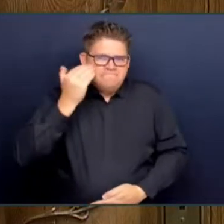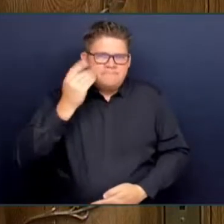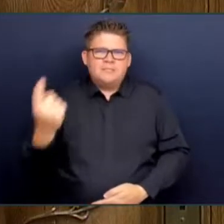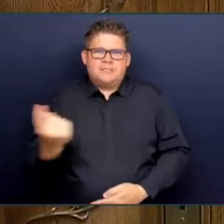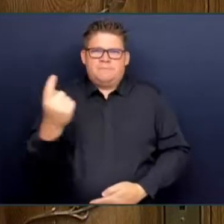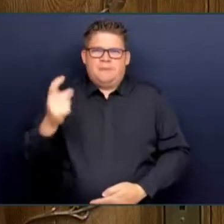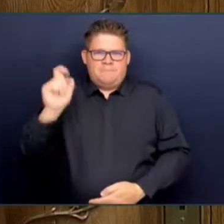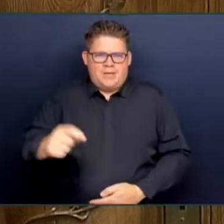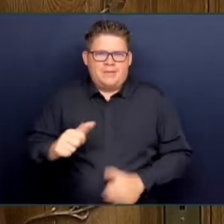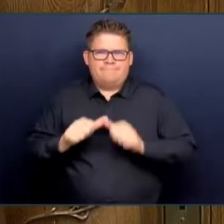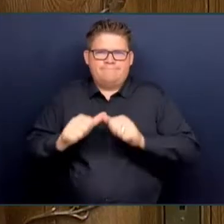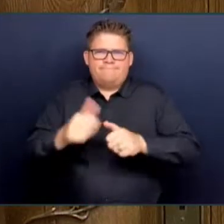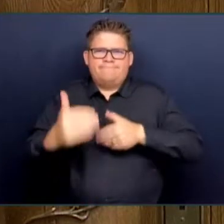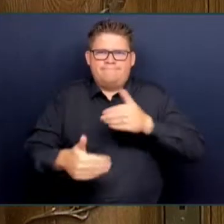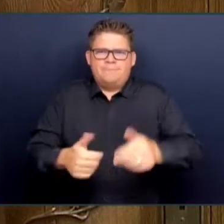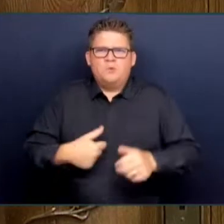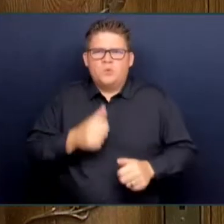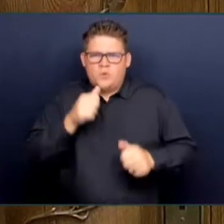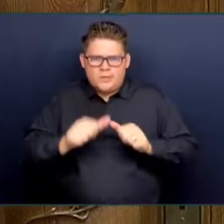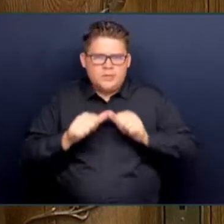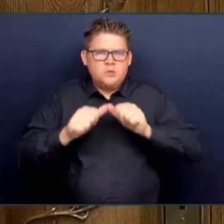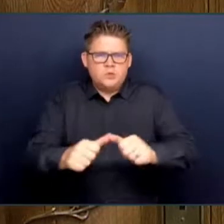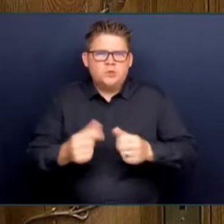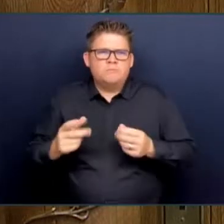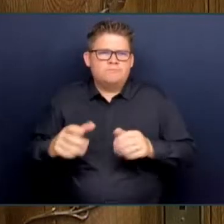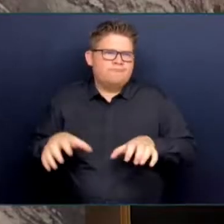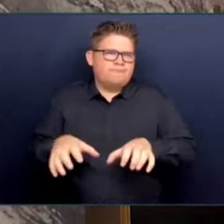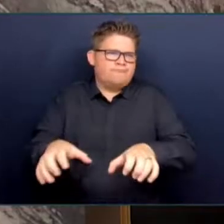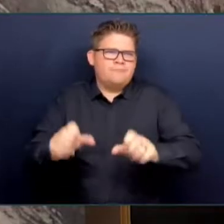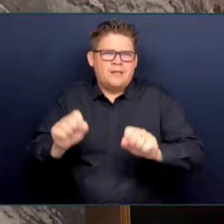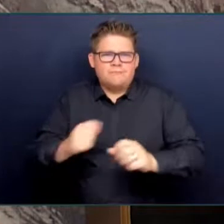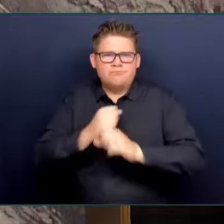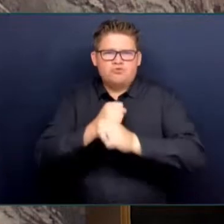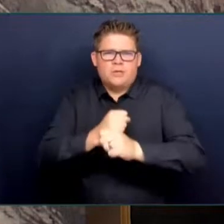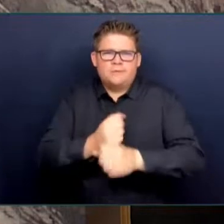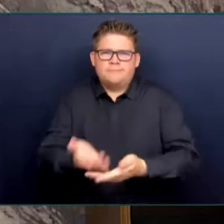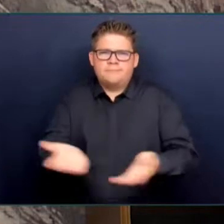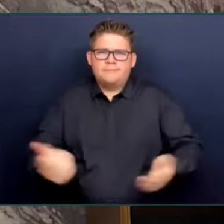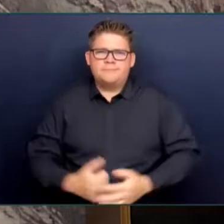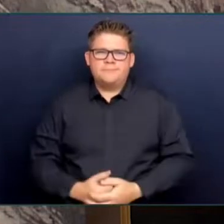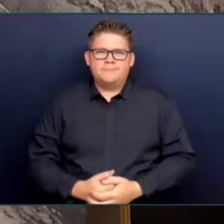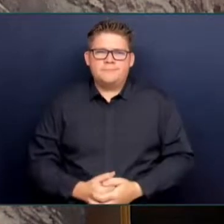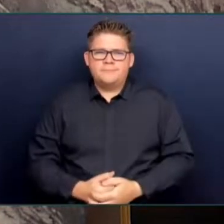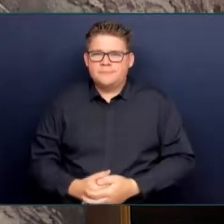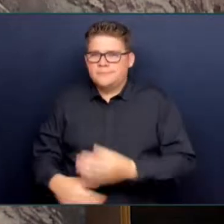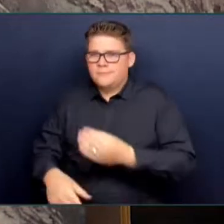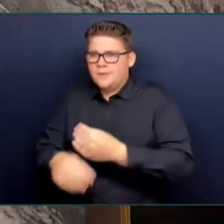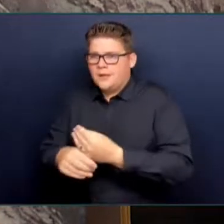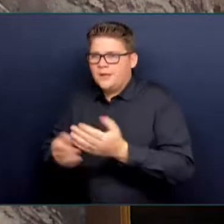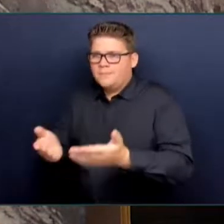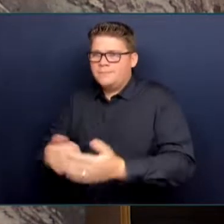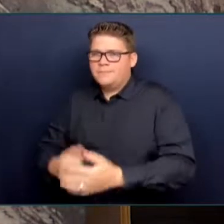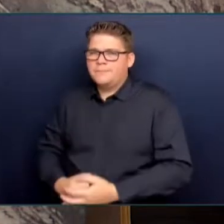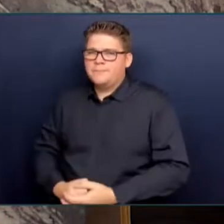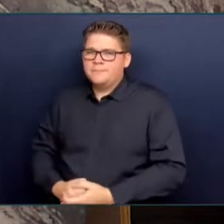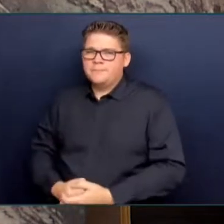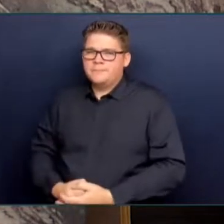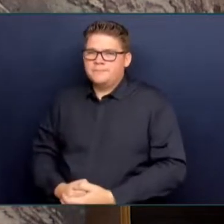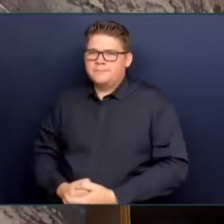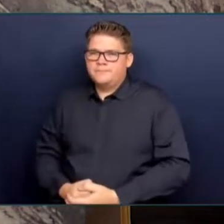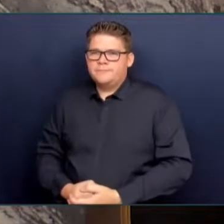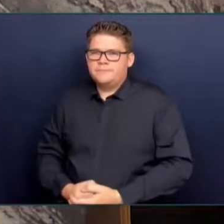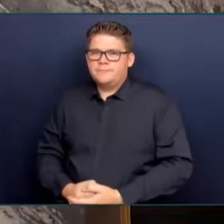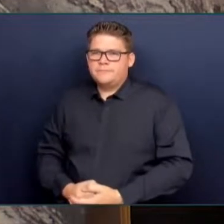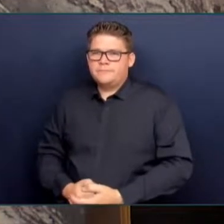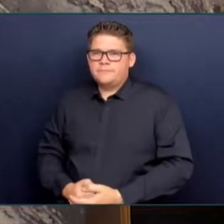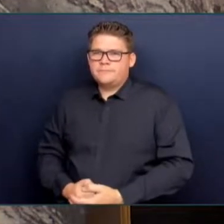Opposition House Leader, supplemental. The reality is, Mr. Speaker, that that has been the message from this Attorney General